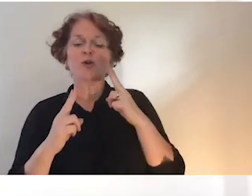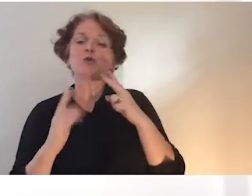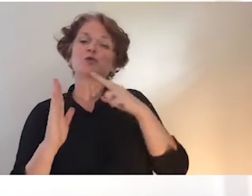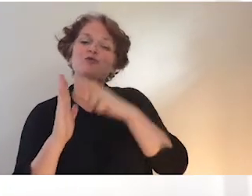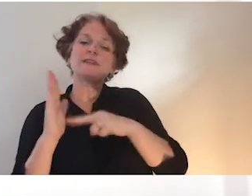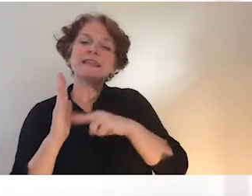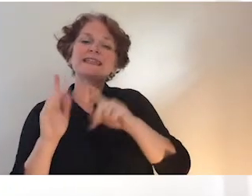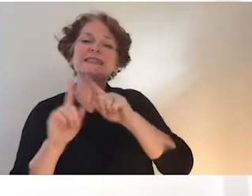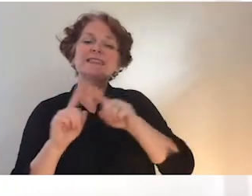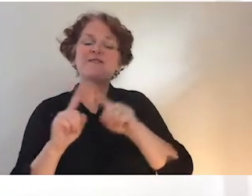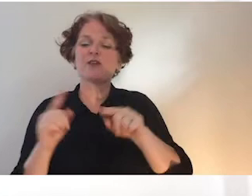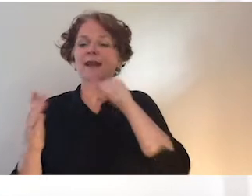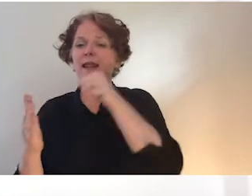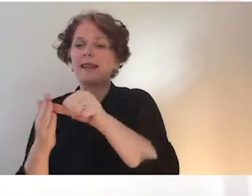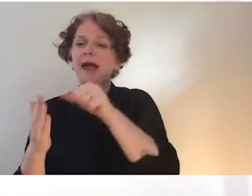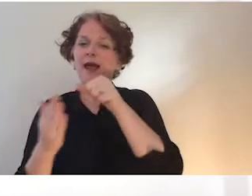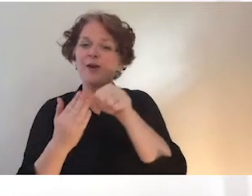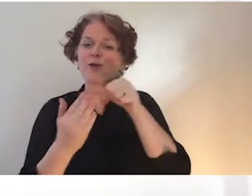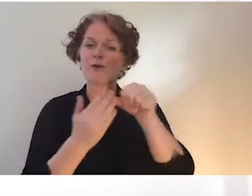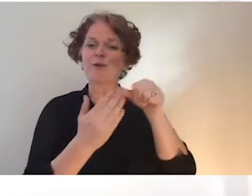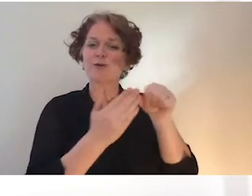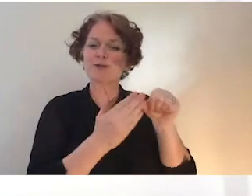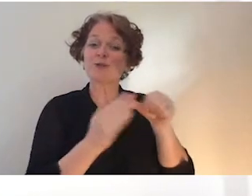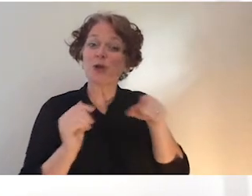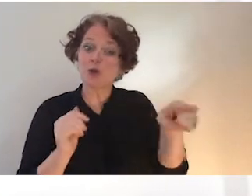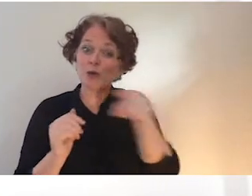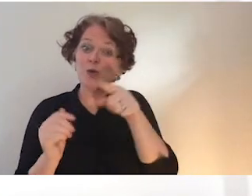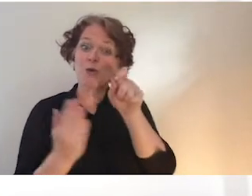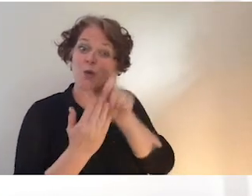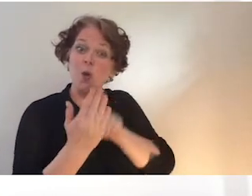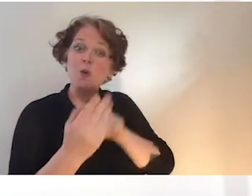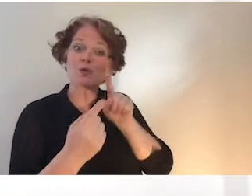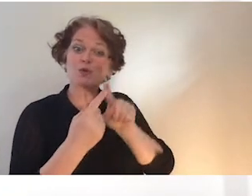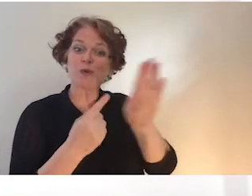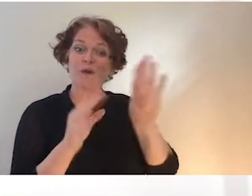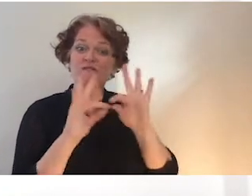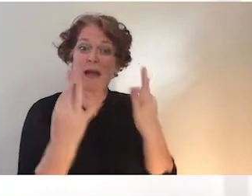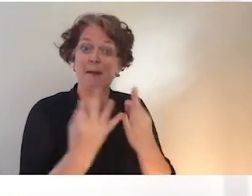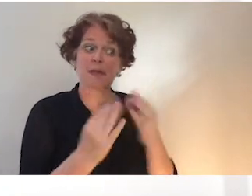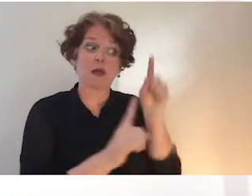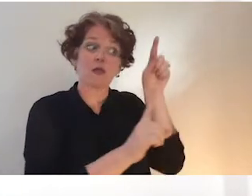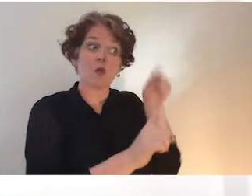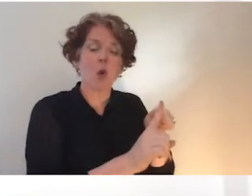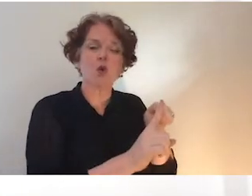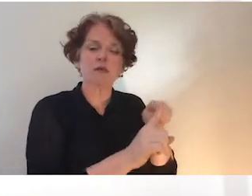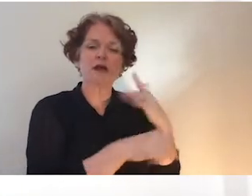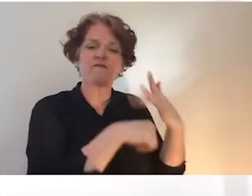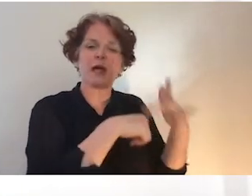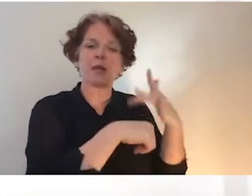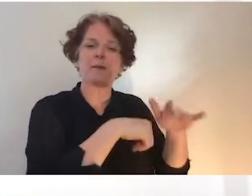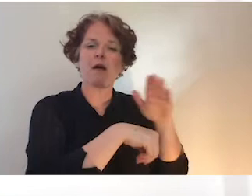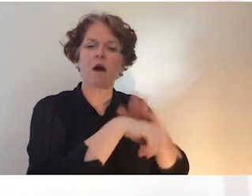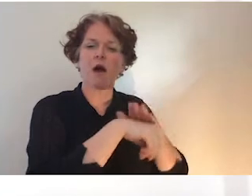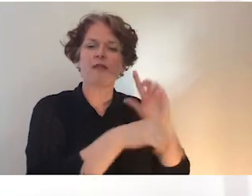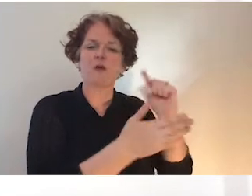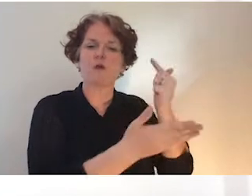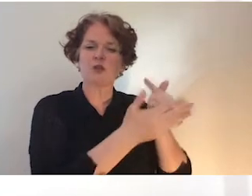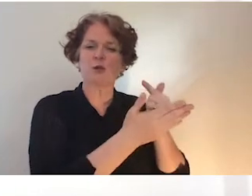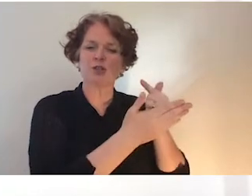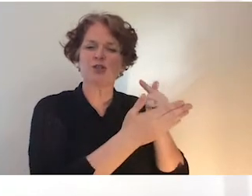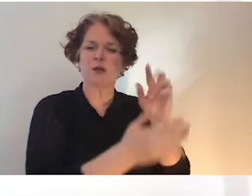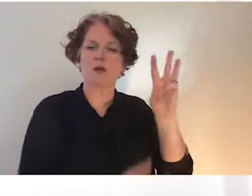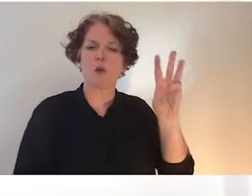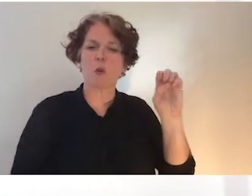read a collage of words drawn from the individual letters you wrote to your loved ones, which will be available on the redesigned